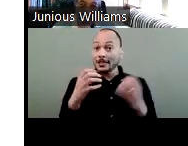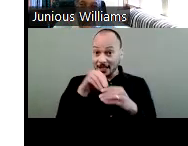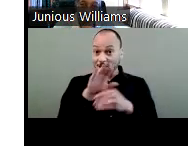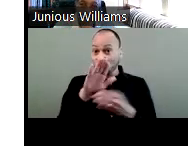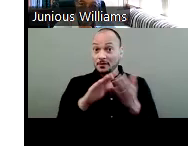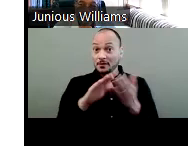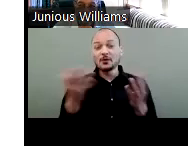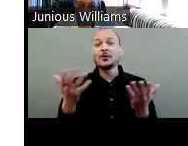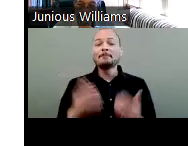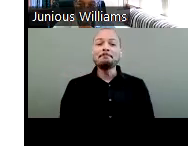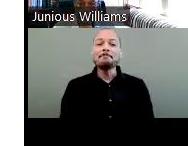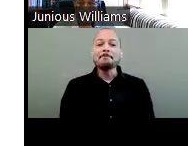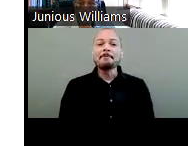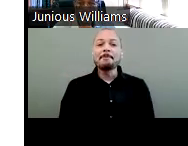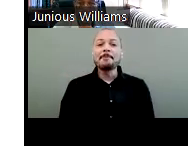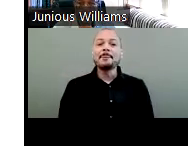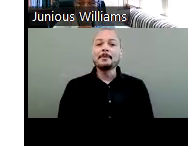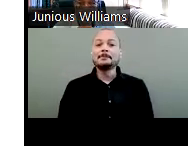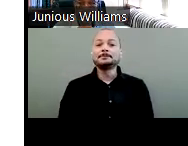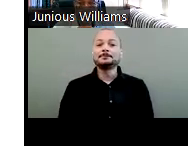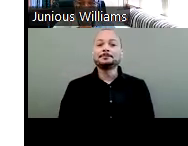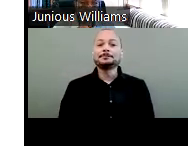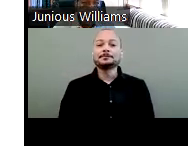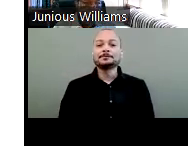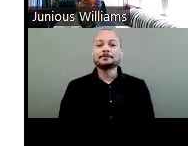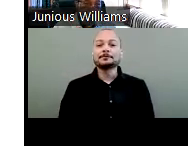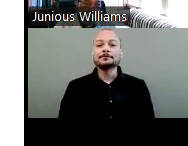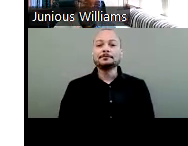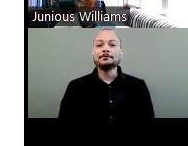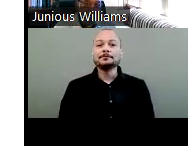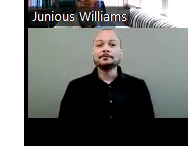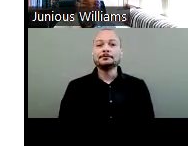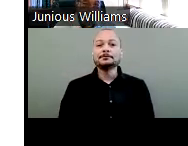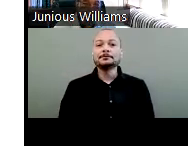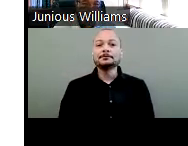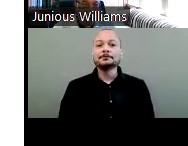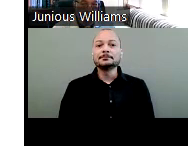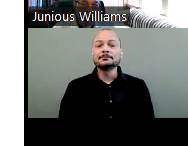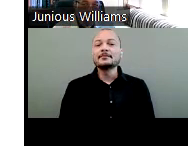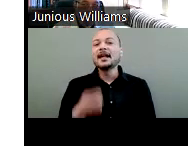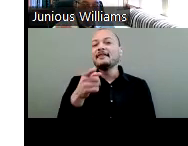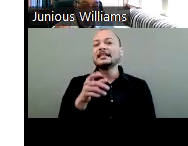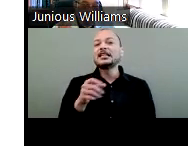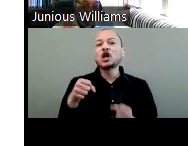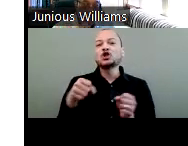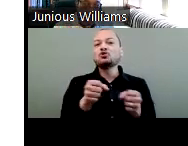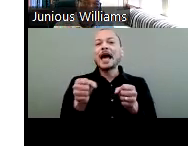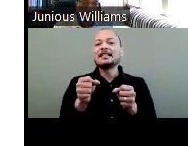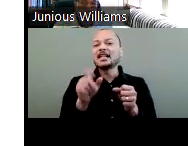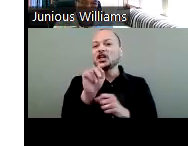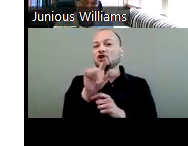slide, please. Okay. And then this is just a strategy tool to figure out, once you know